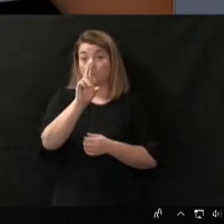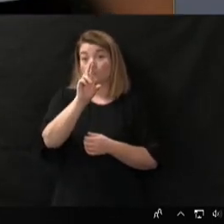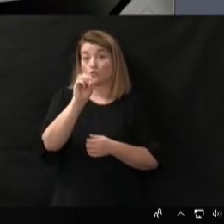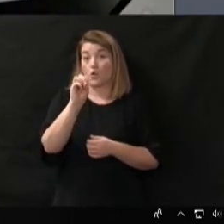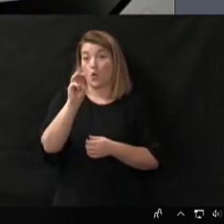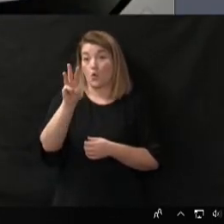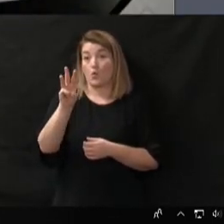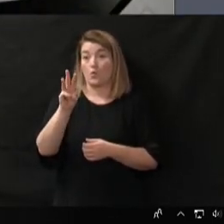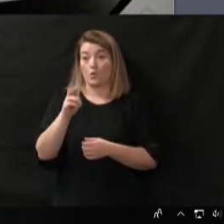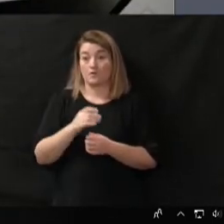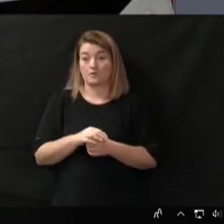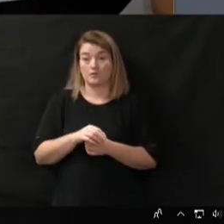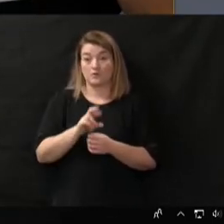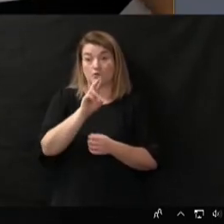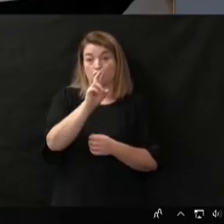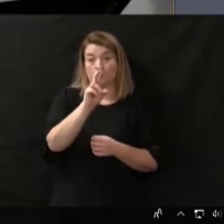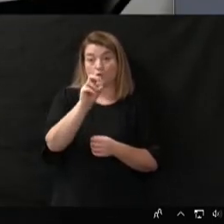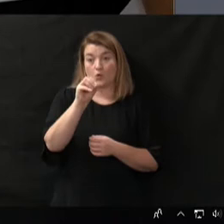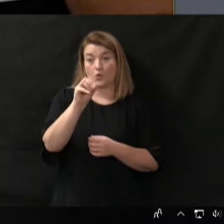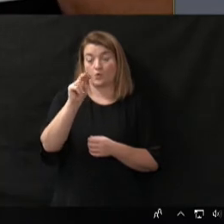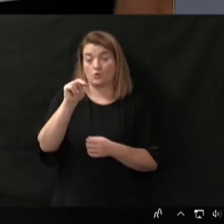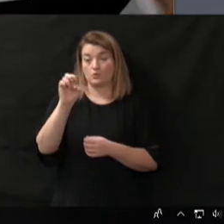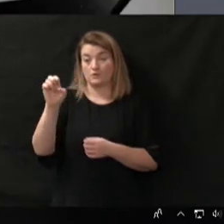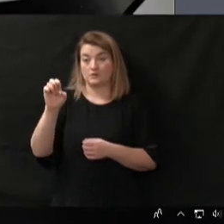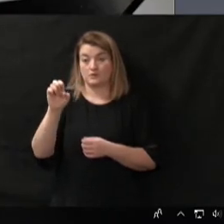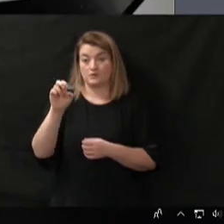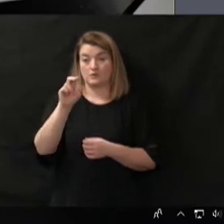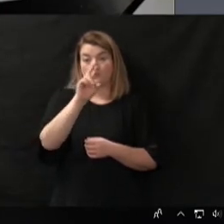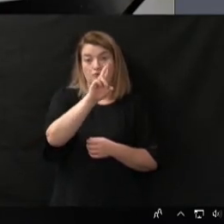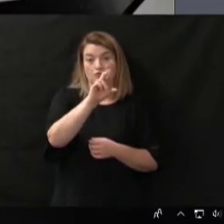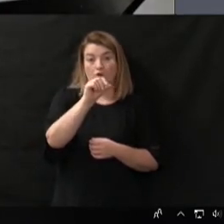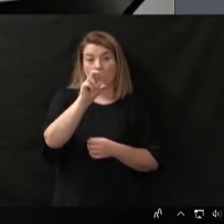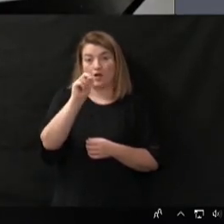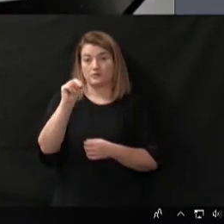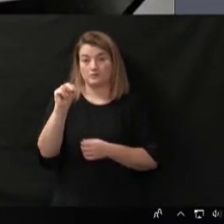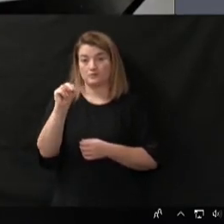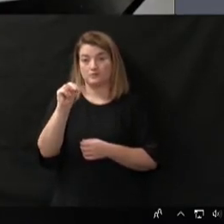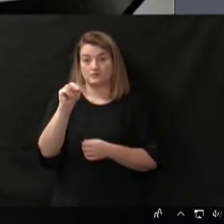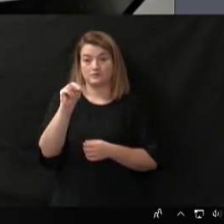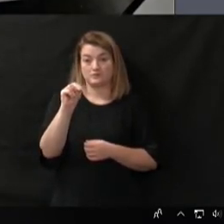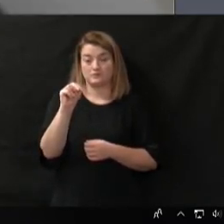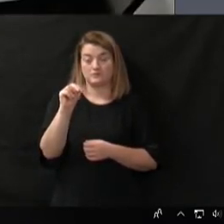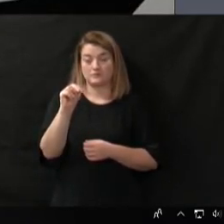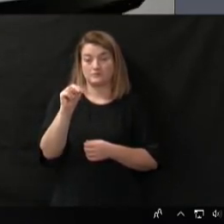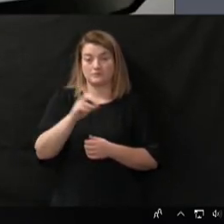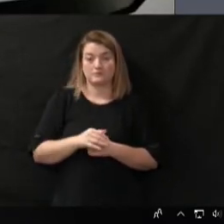Row. Roan. Ron.